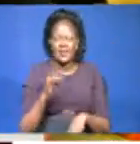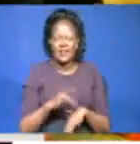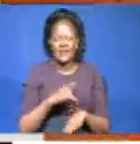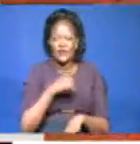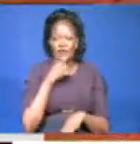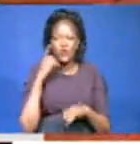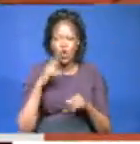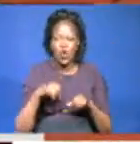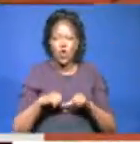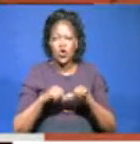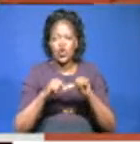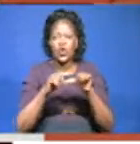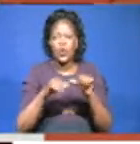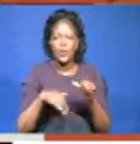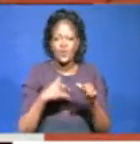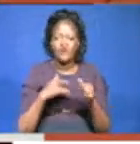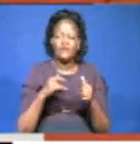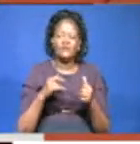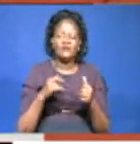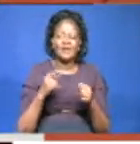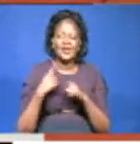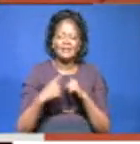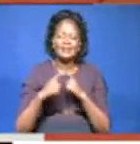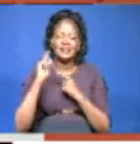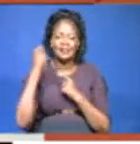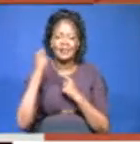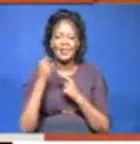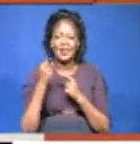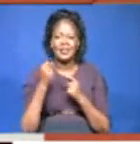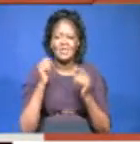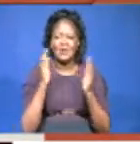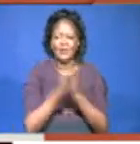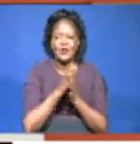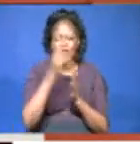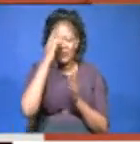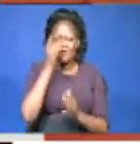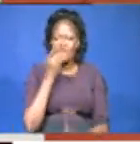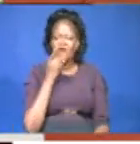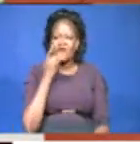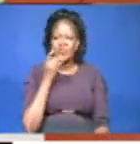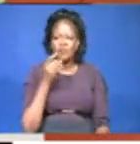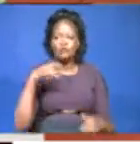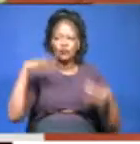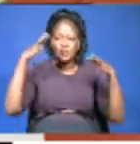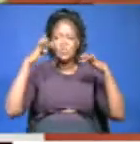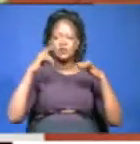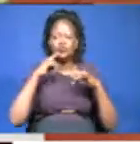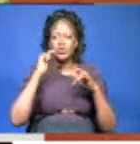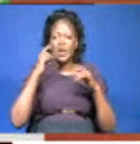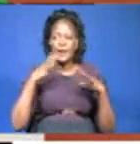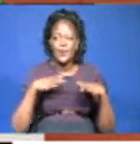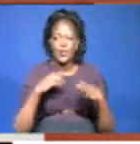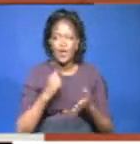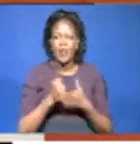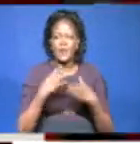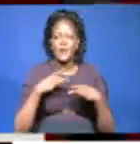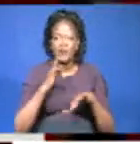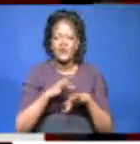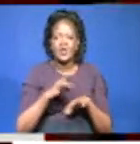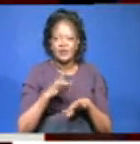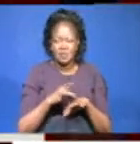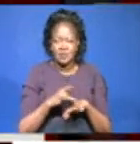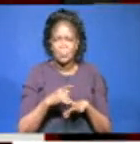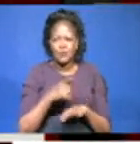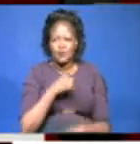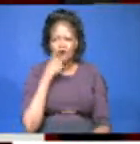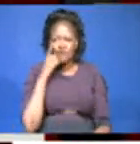felt in parts of the country. The faithful prayed for the favor of rain and called on Kenyans to help those affected by drought. Need